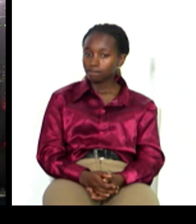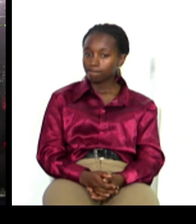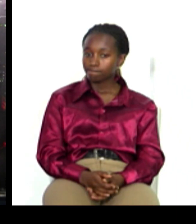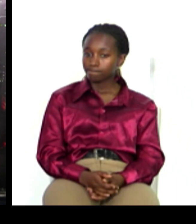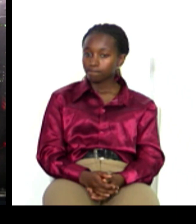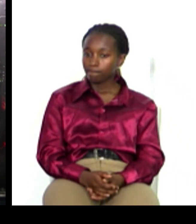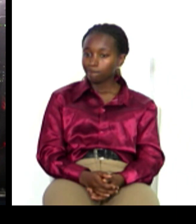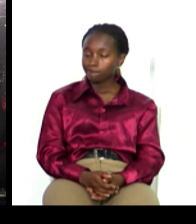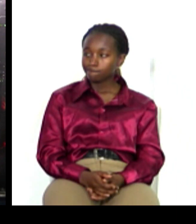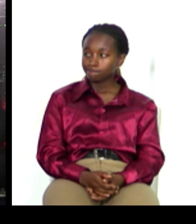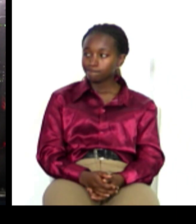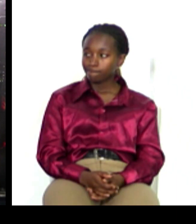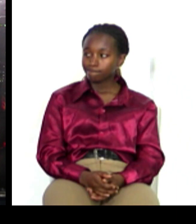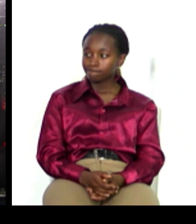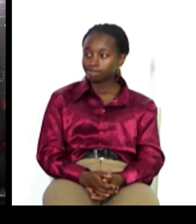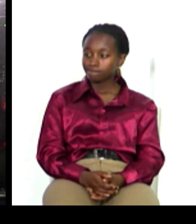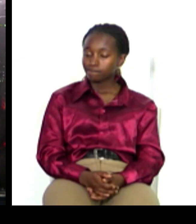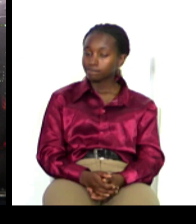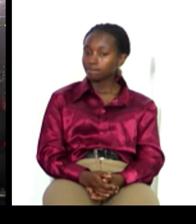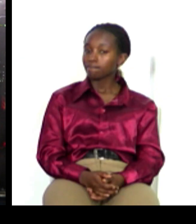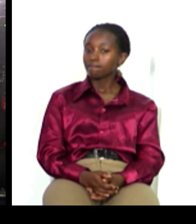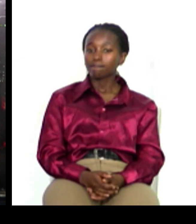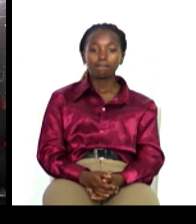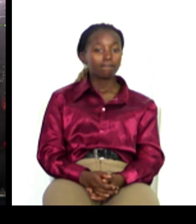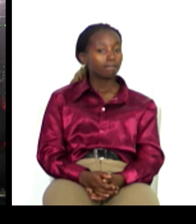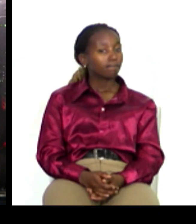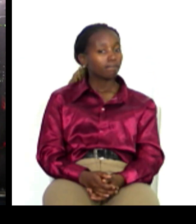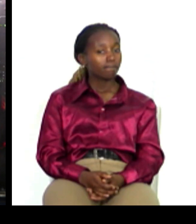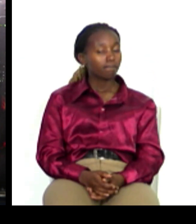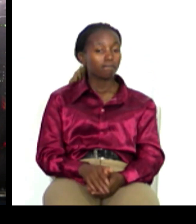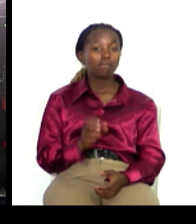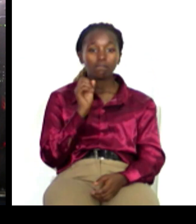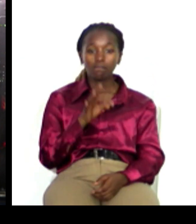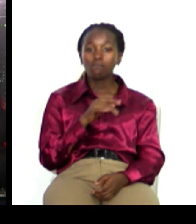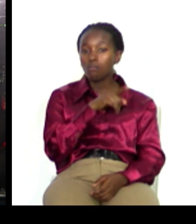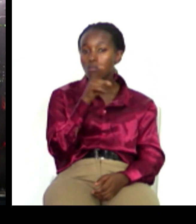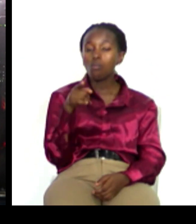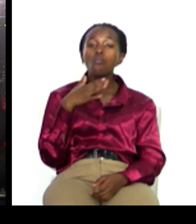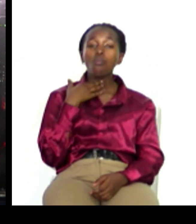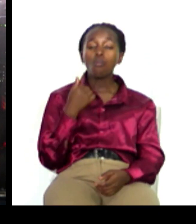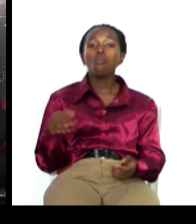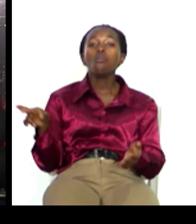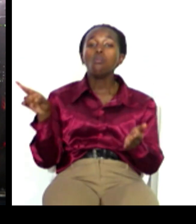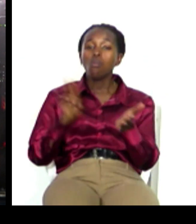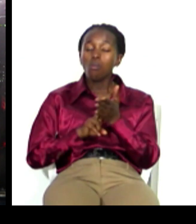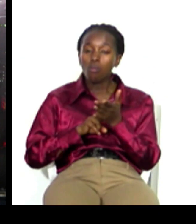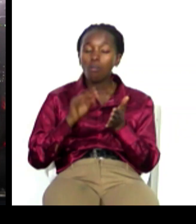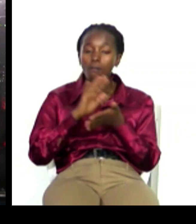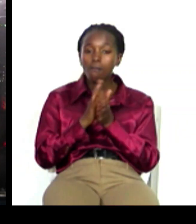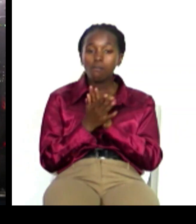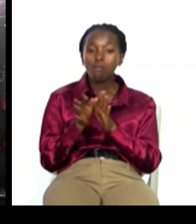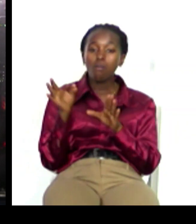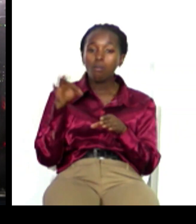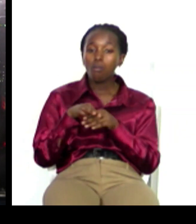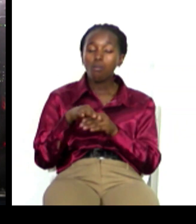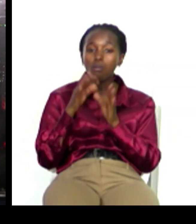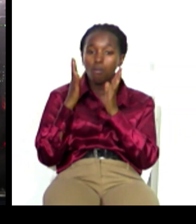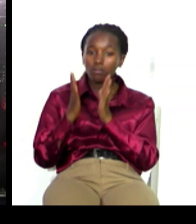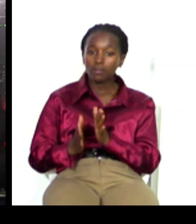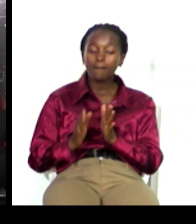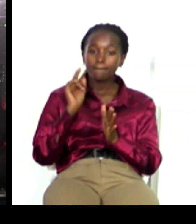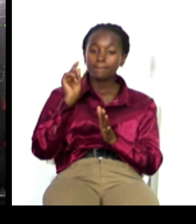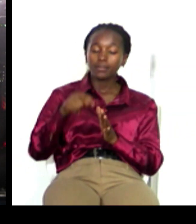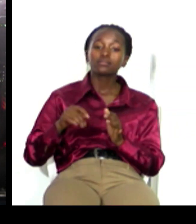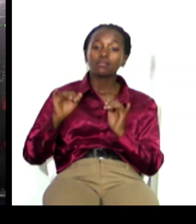let me tell you something, John. I've said over here is that for you to be registered fully as a voter in Kenya, you must stay here for